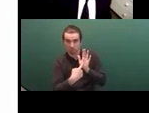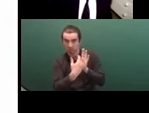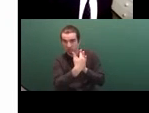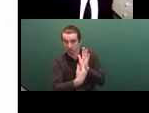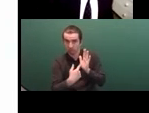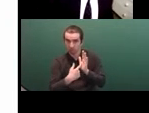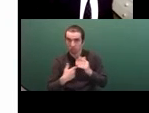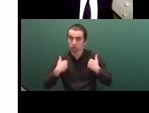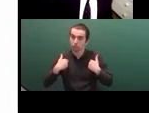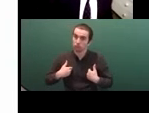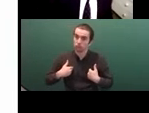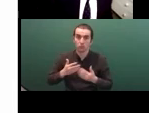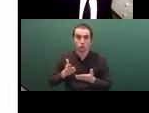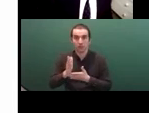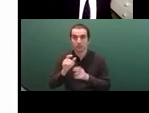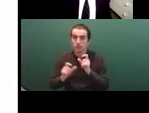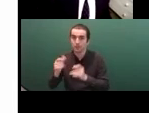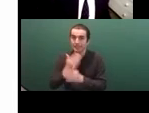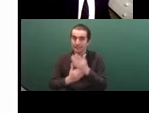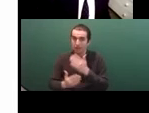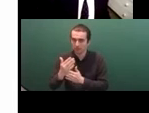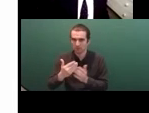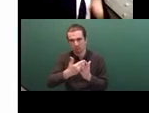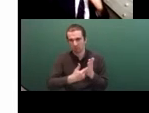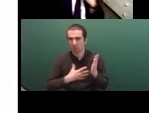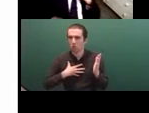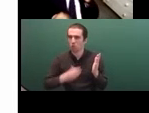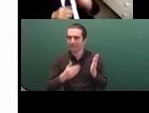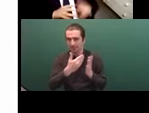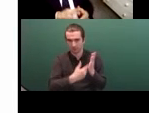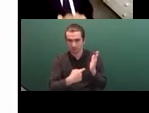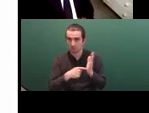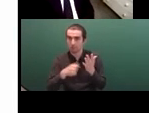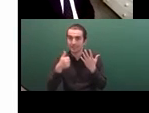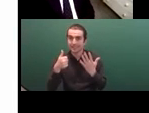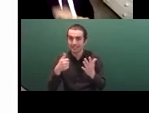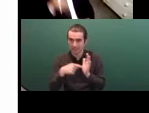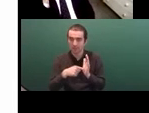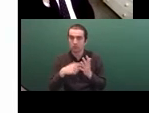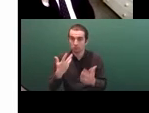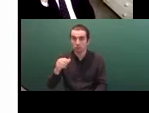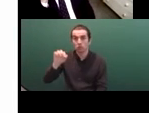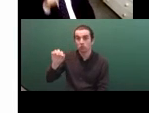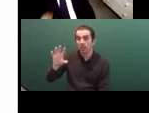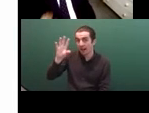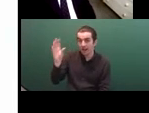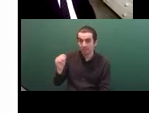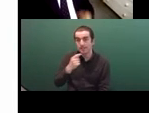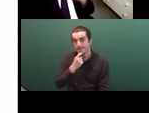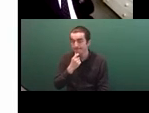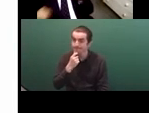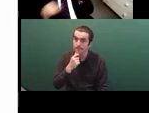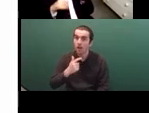necessary reasonable accommodations. Education institutions must accommodate the student on the